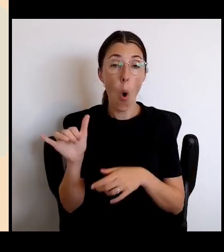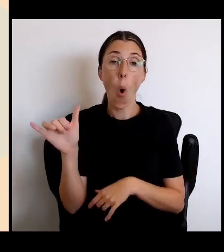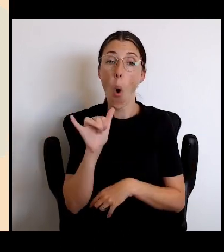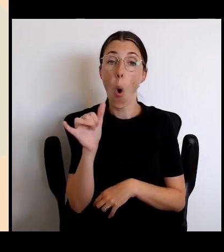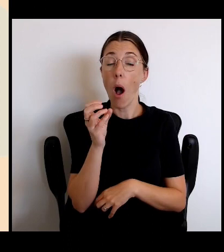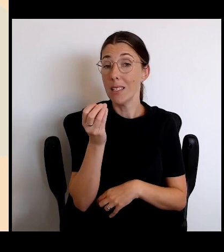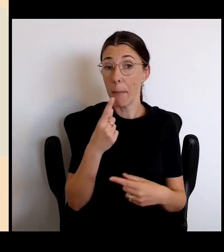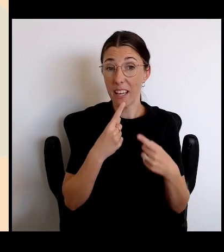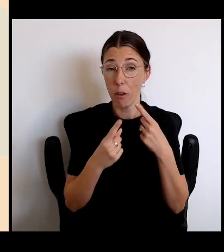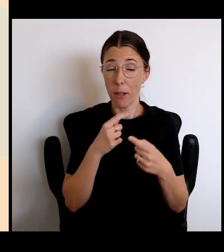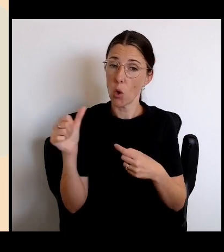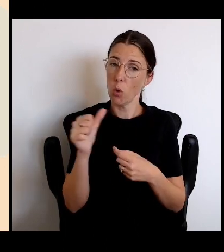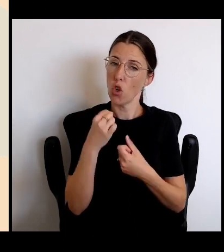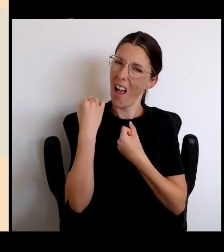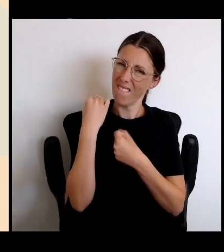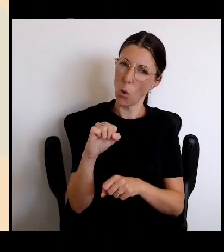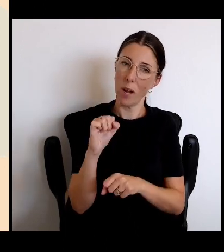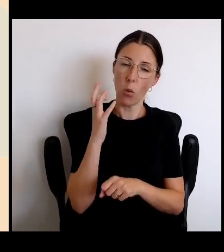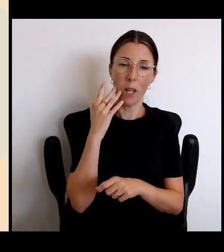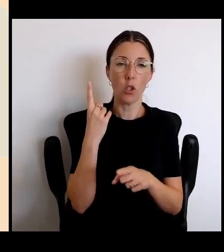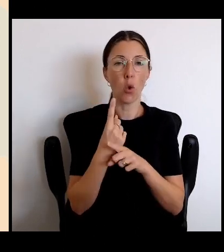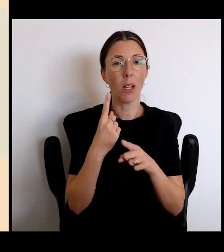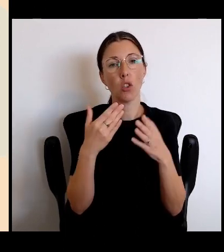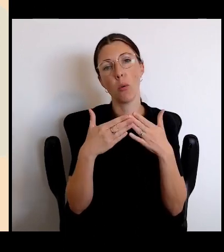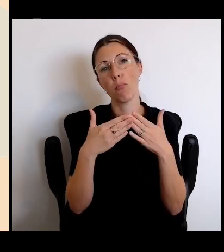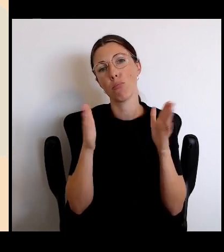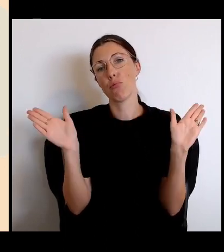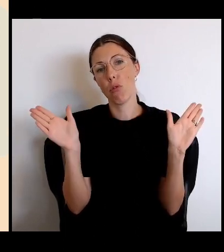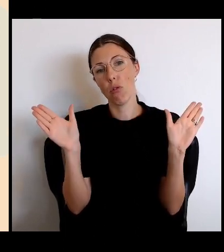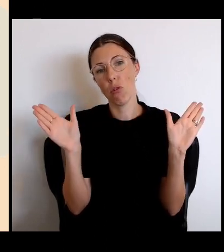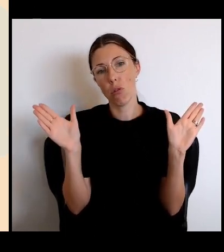when talking to broad audience of young people?